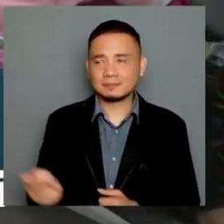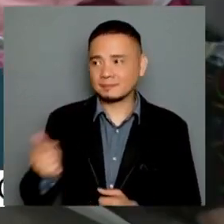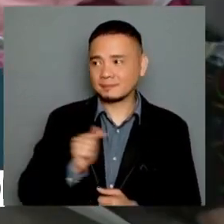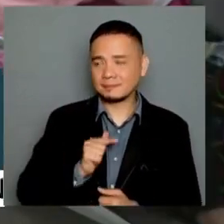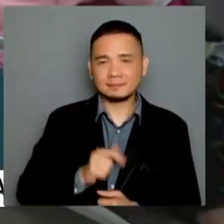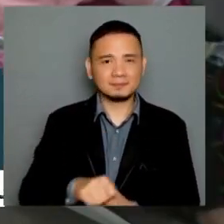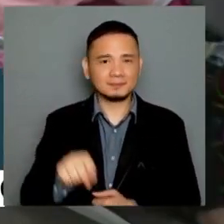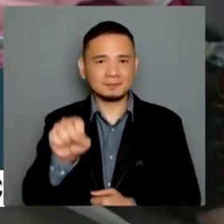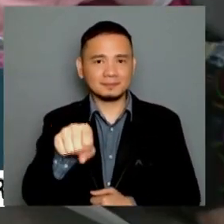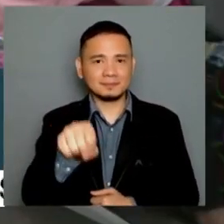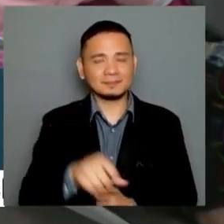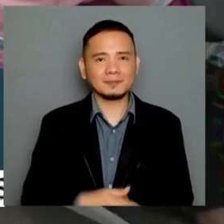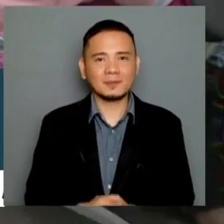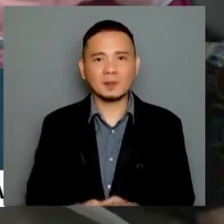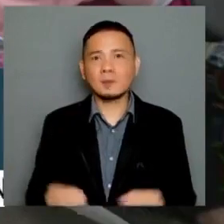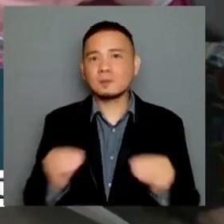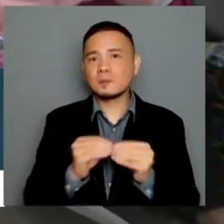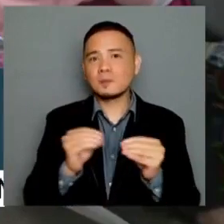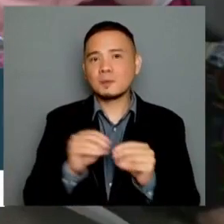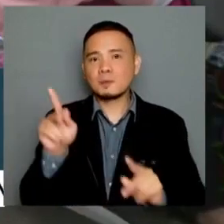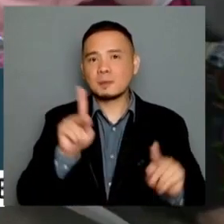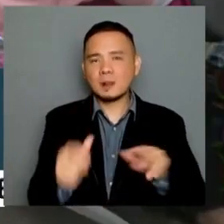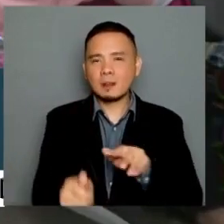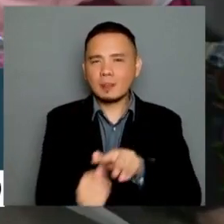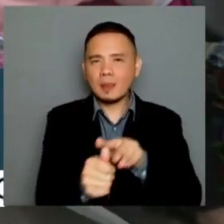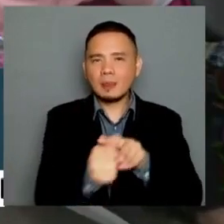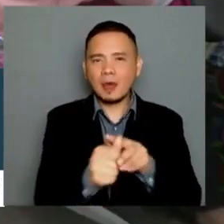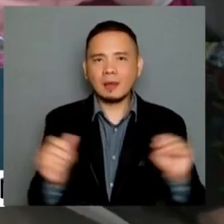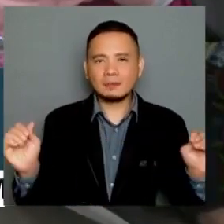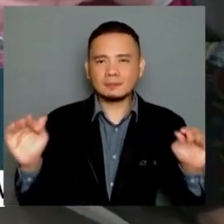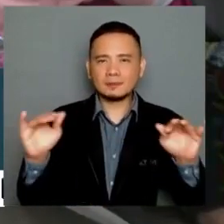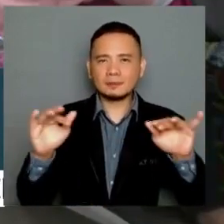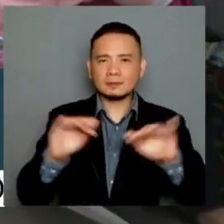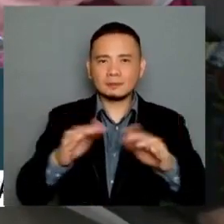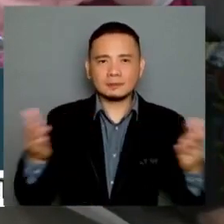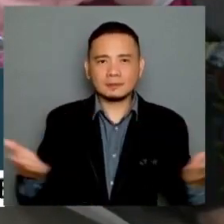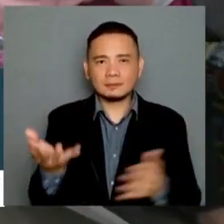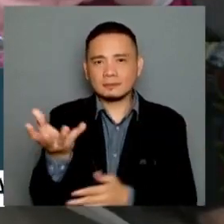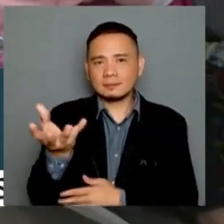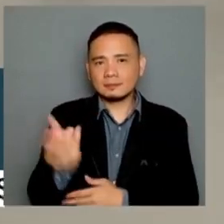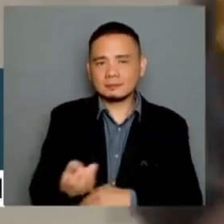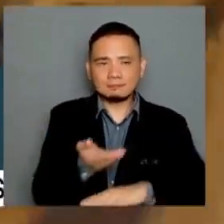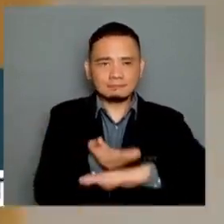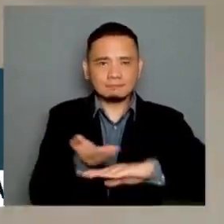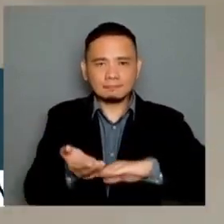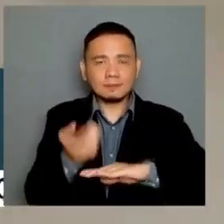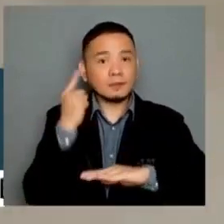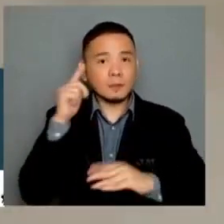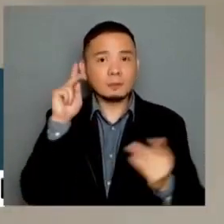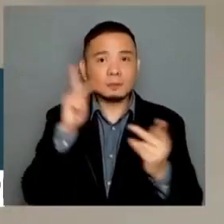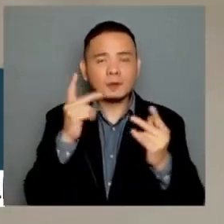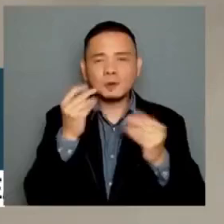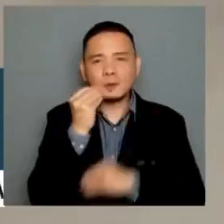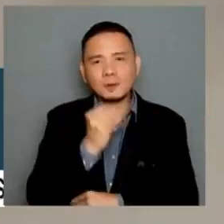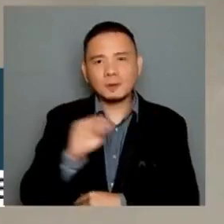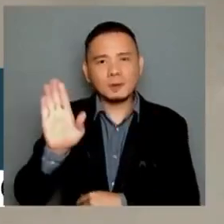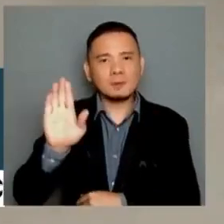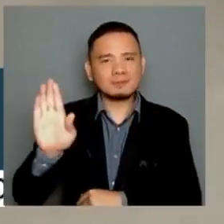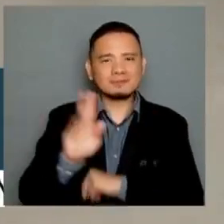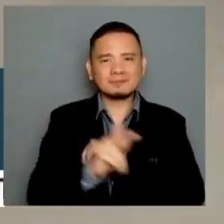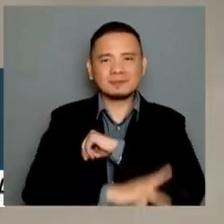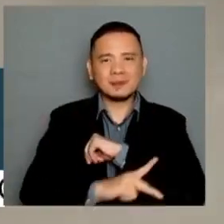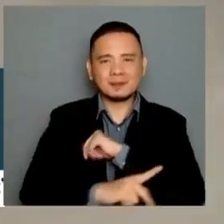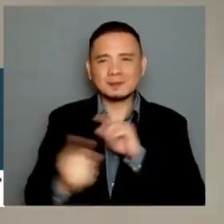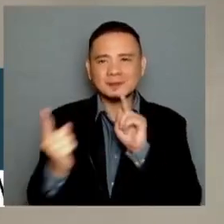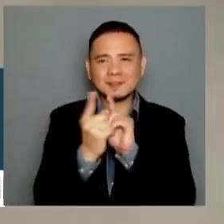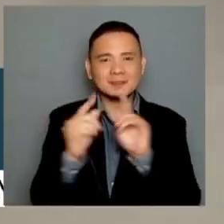Yes, Carmina, more and more passengers are arriving here at Batangas port to go home to their families in their provinces so they can welcome the